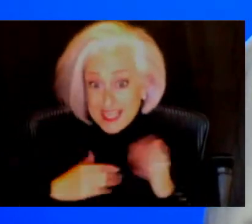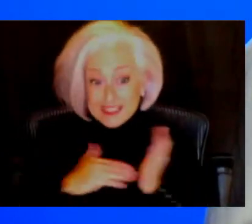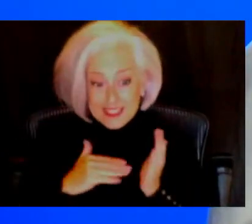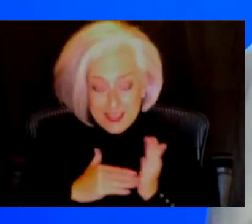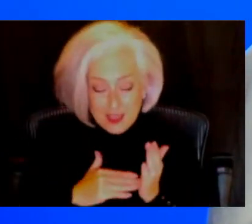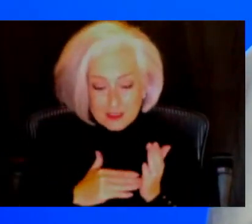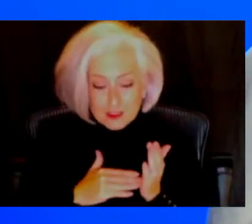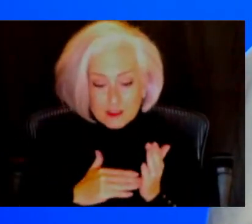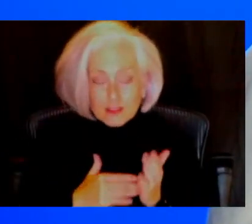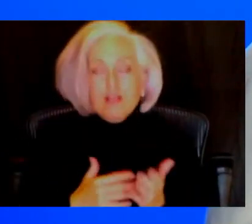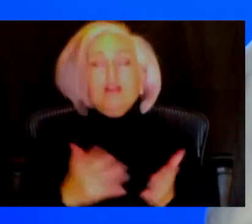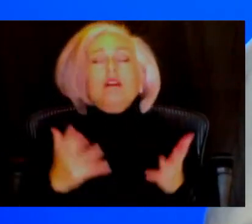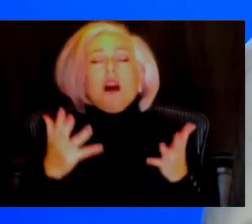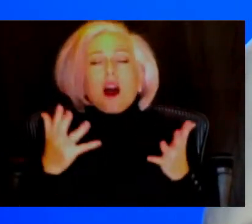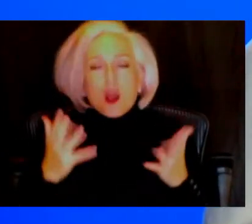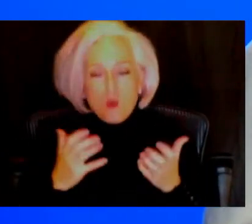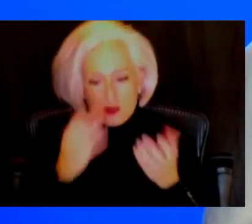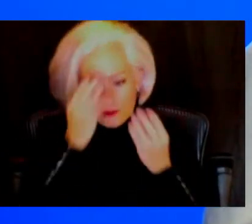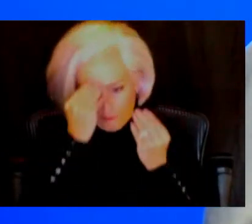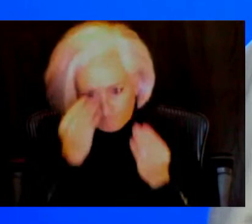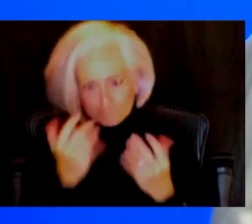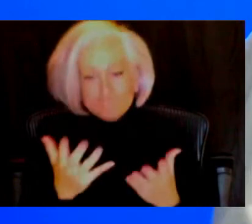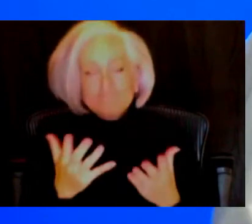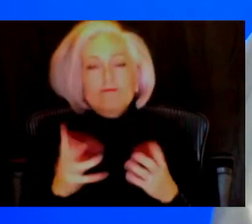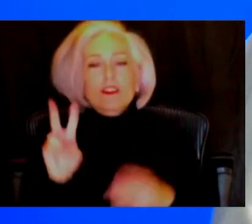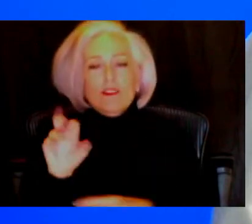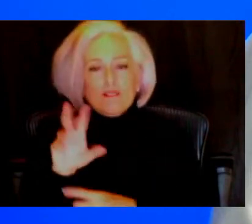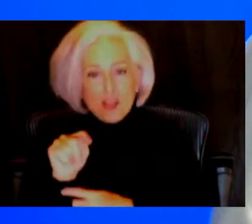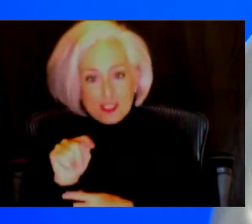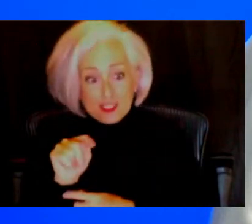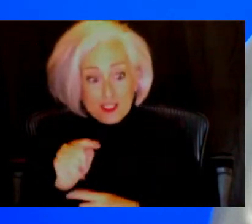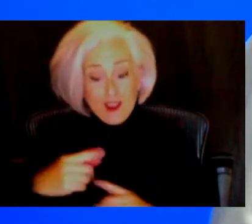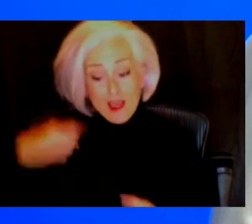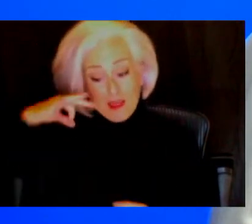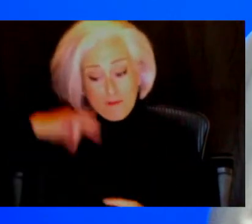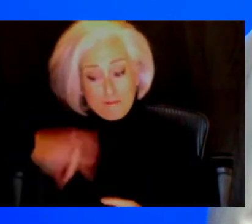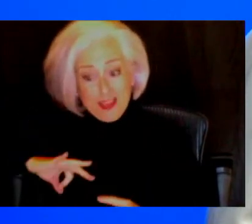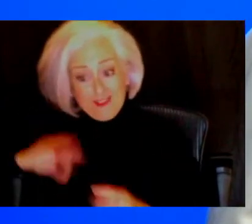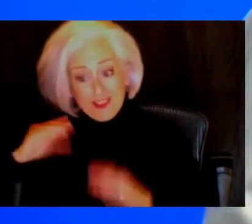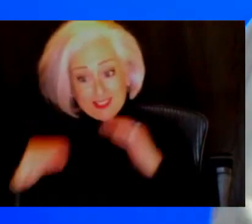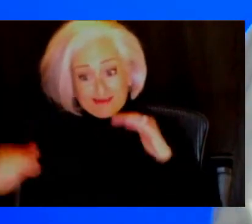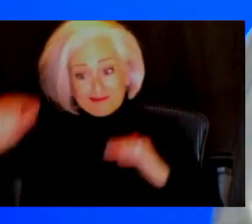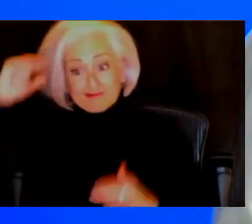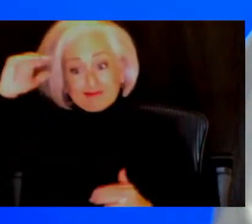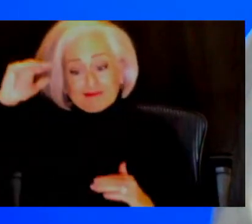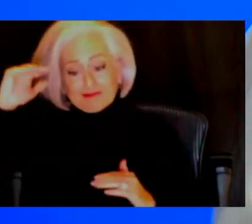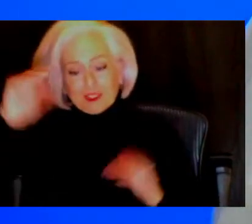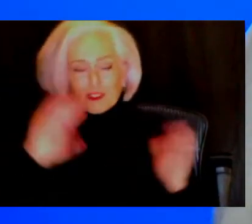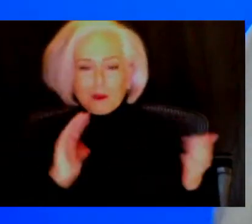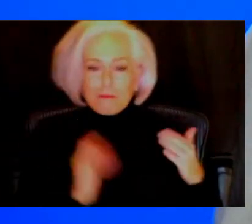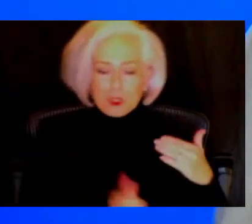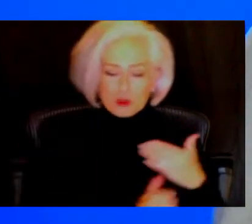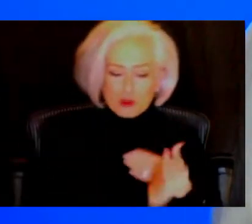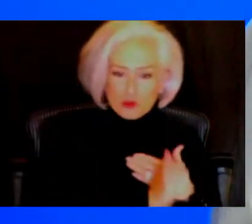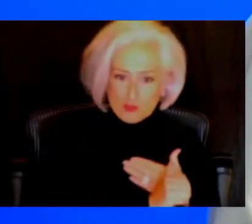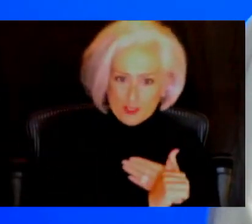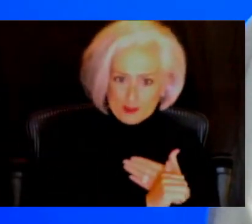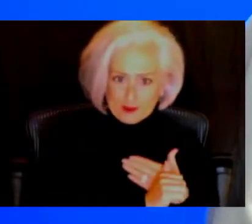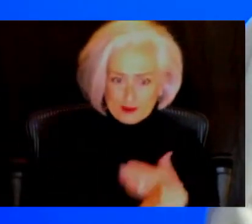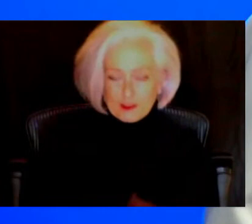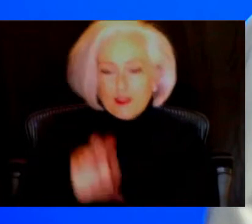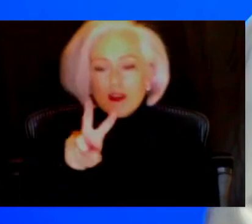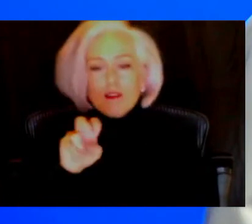the benefits of the vaccine outweigh the risks. We also see veterans who have medical issues associated with their